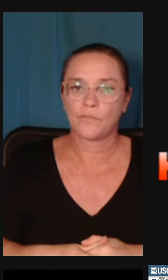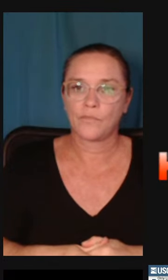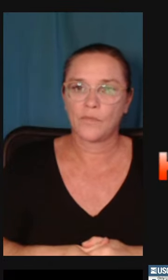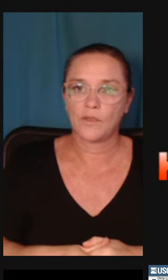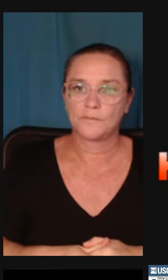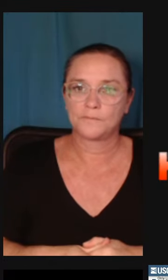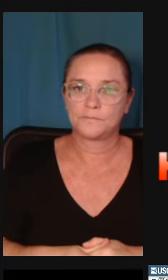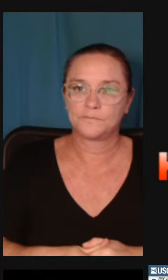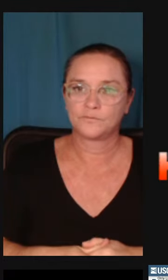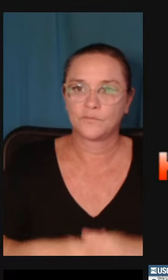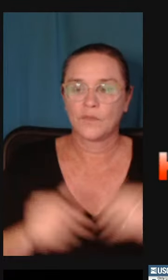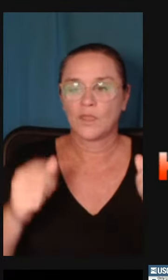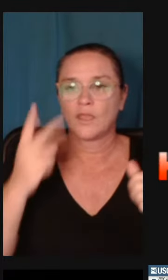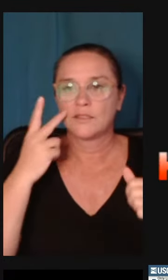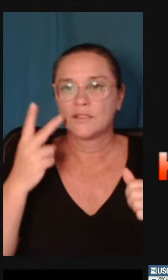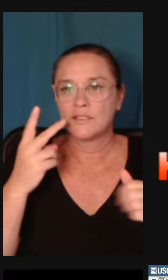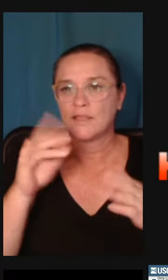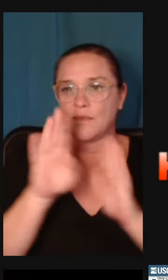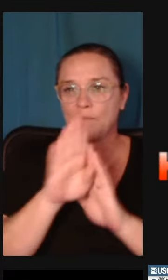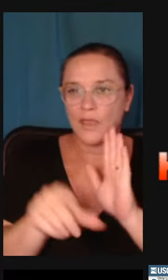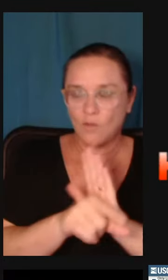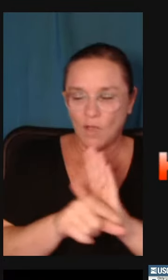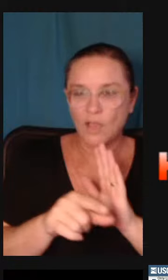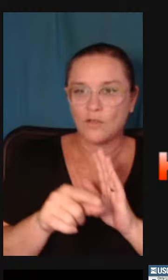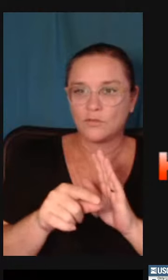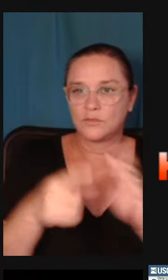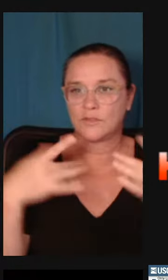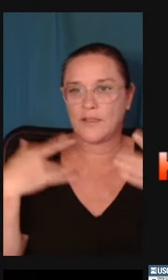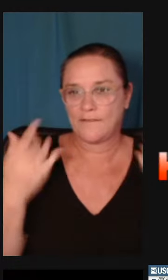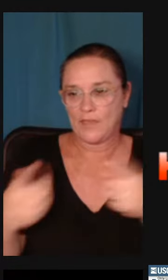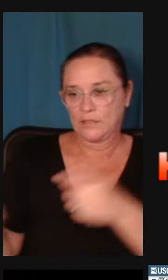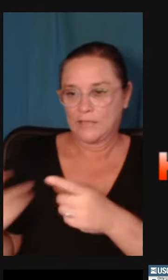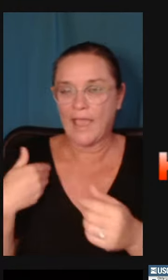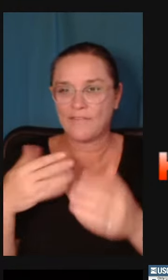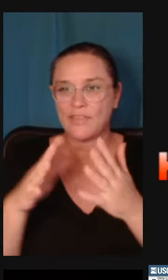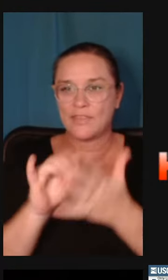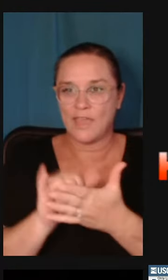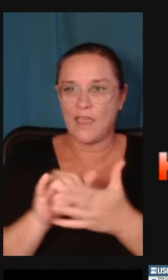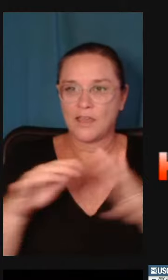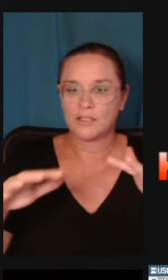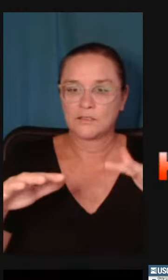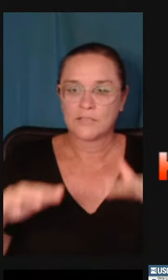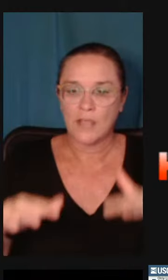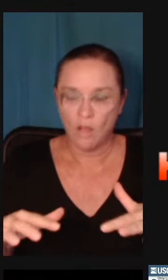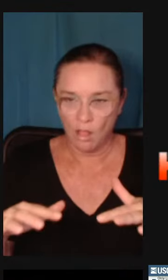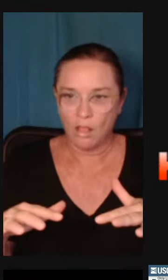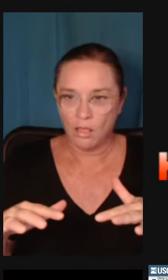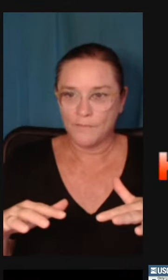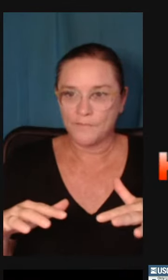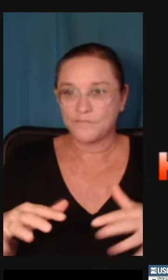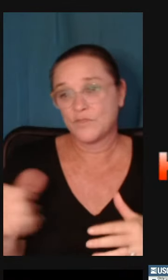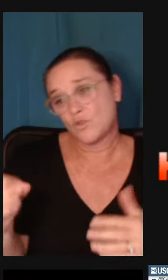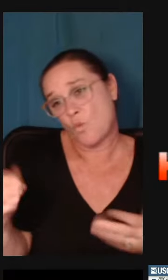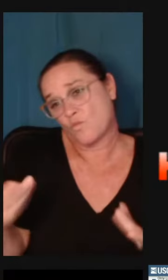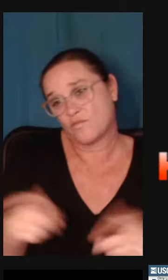each volcano, even the background events to settling. So a little bit quieter this week, and that's also normal.